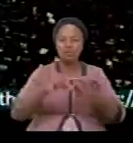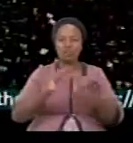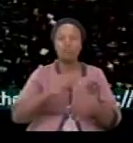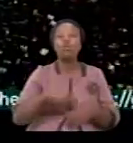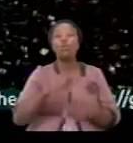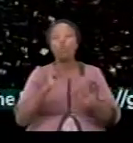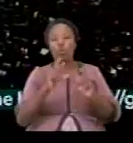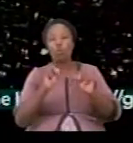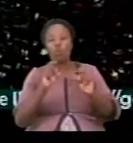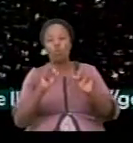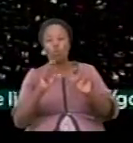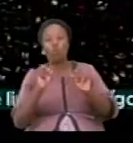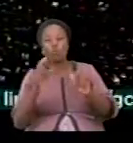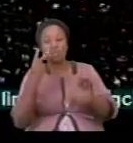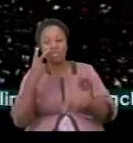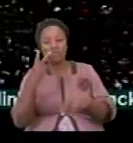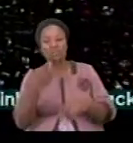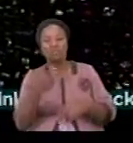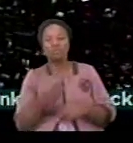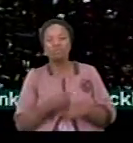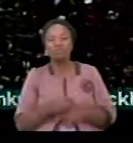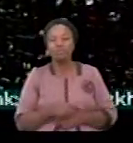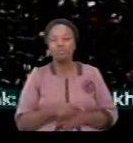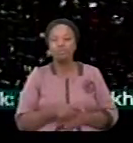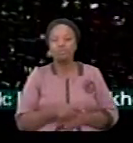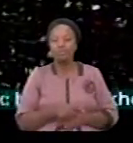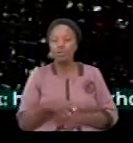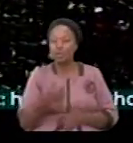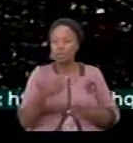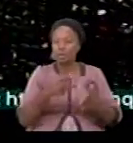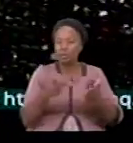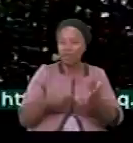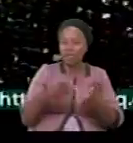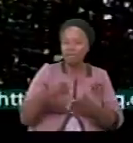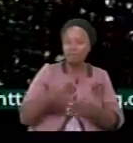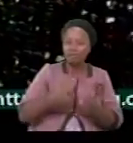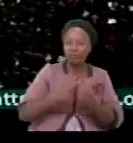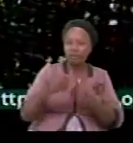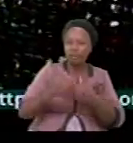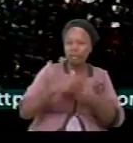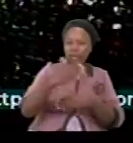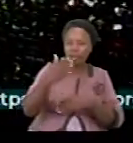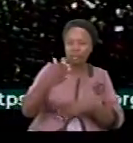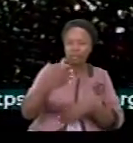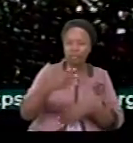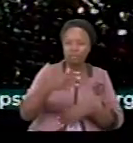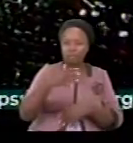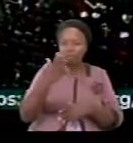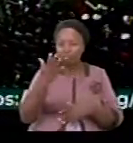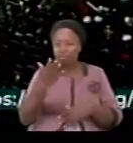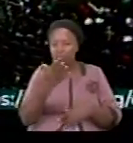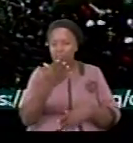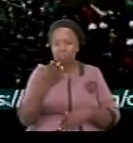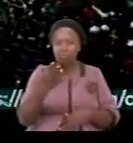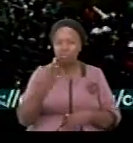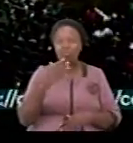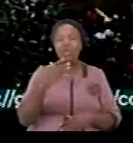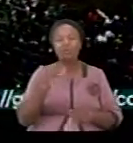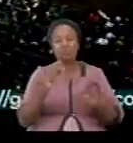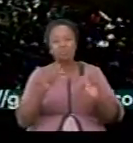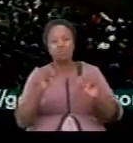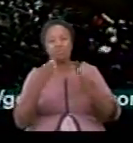parts on the far back there whether you are finished all right thank you in the middle